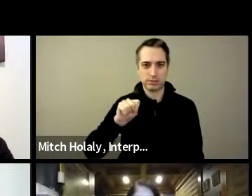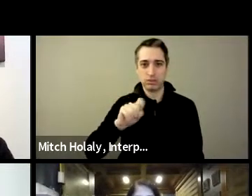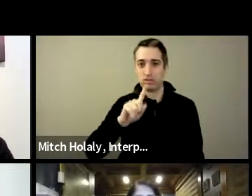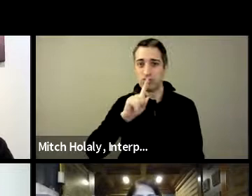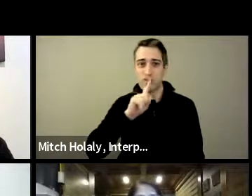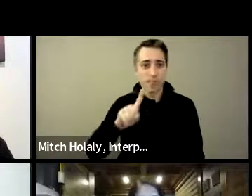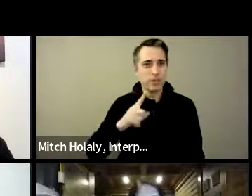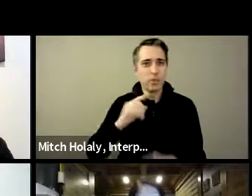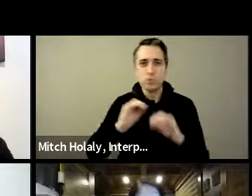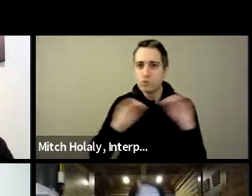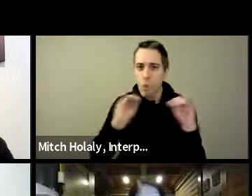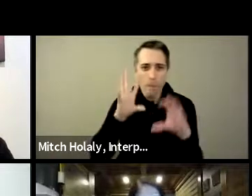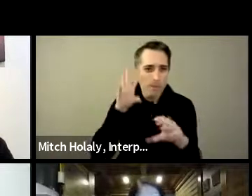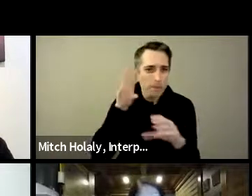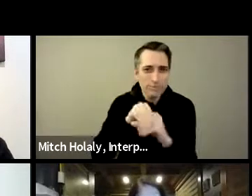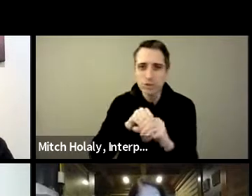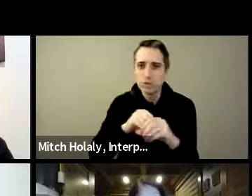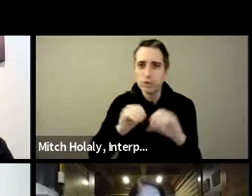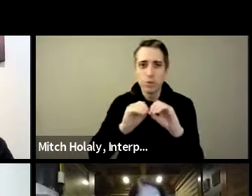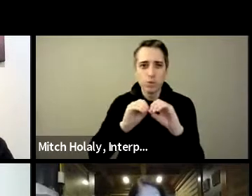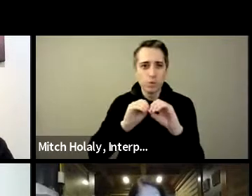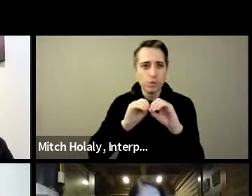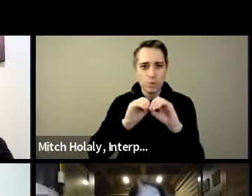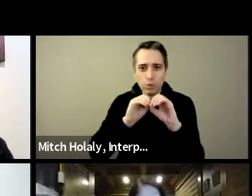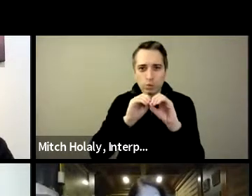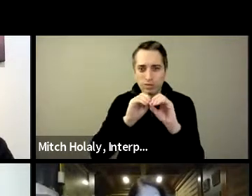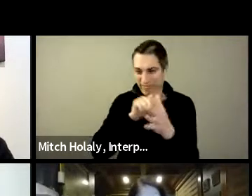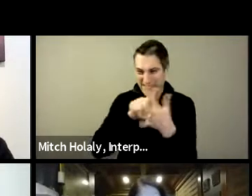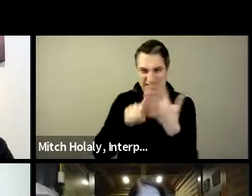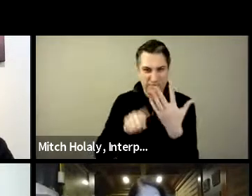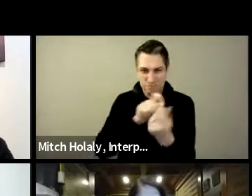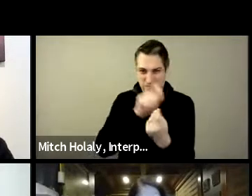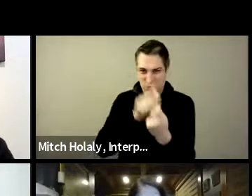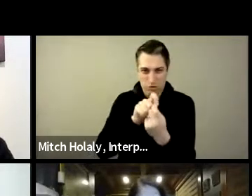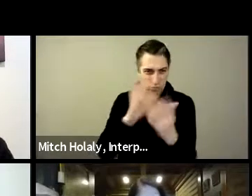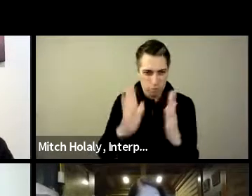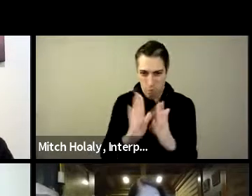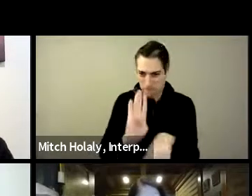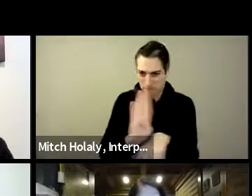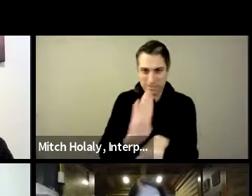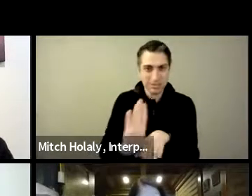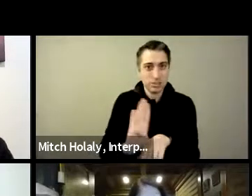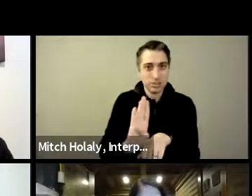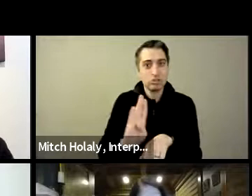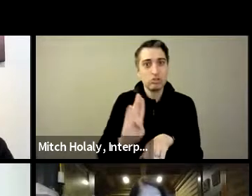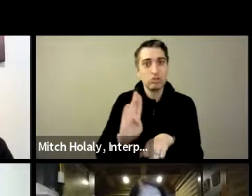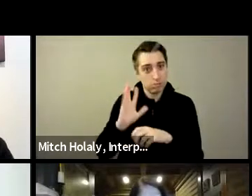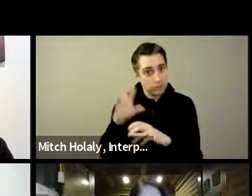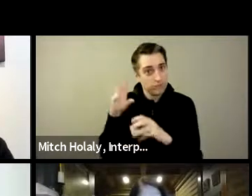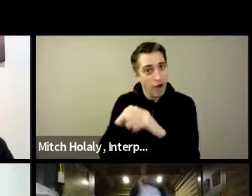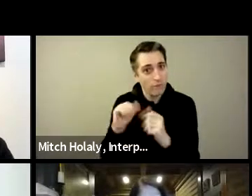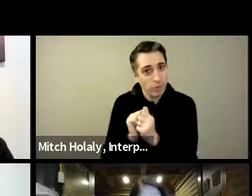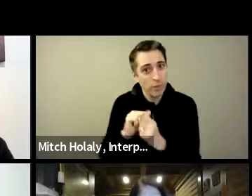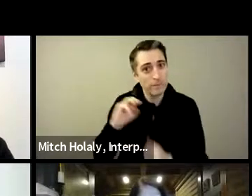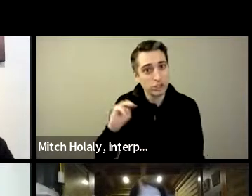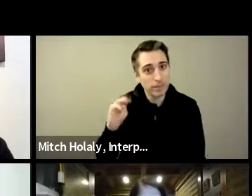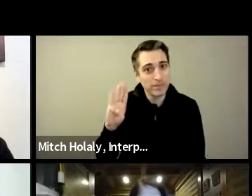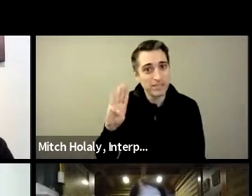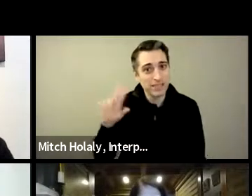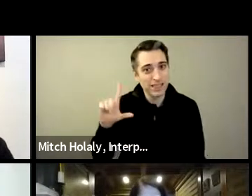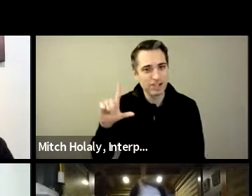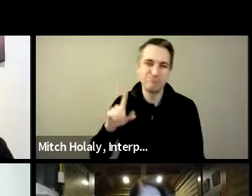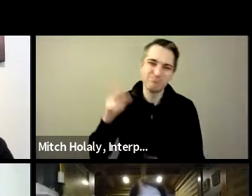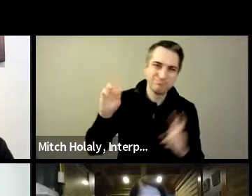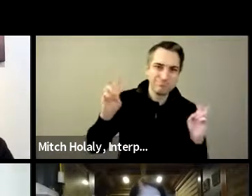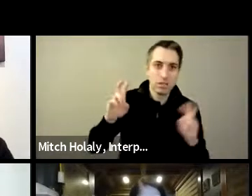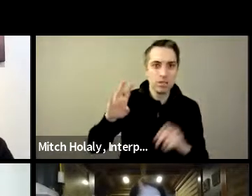realization of participation of these particular small businesses that are part of the Michigan Business League, i.e. the Michigan Black Chamber of